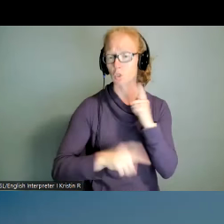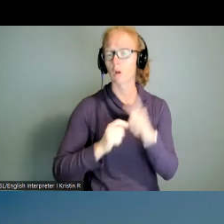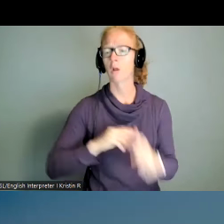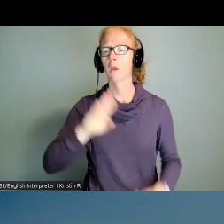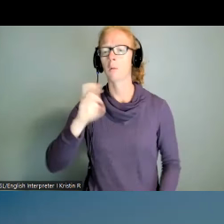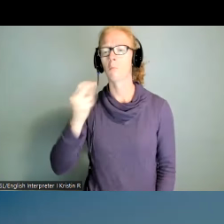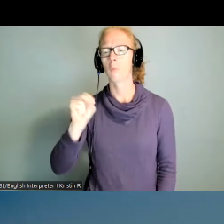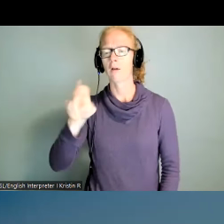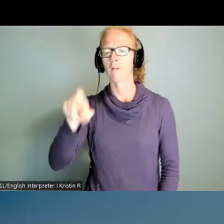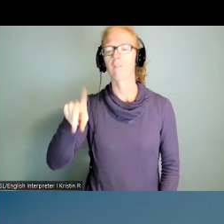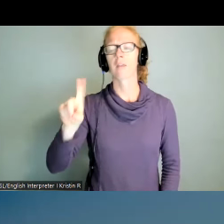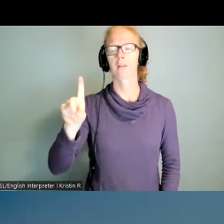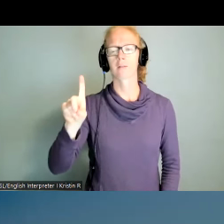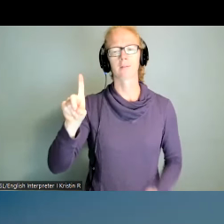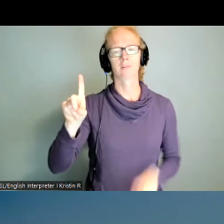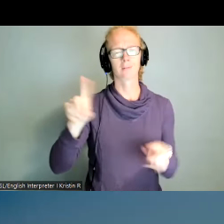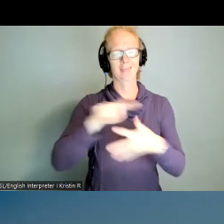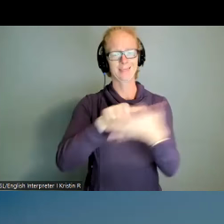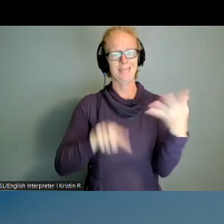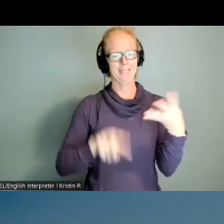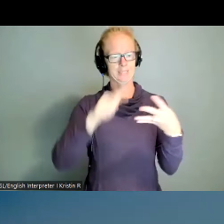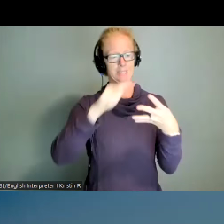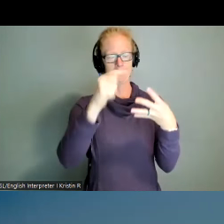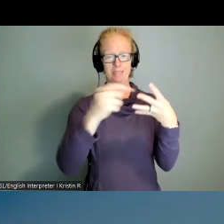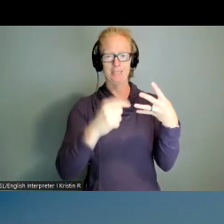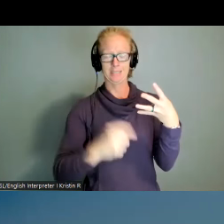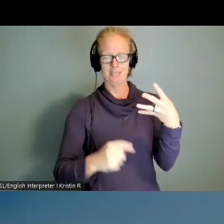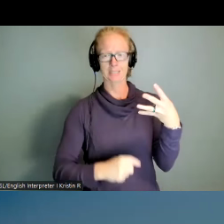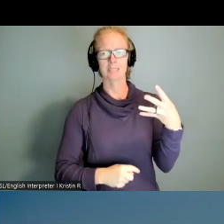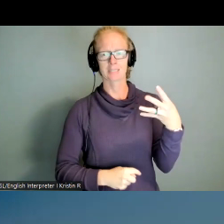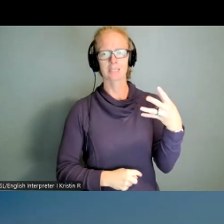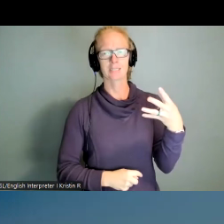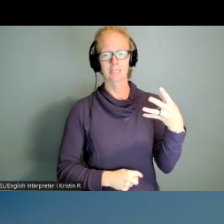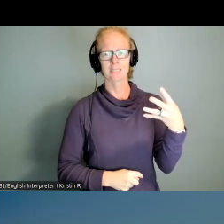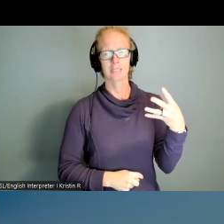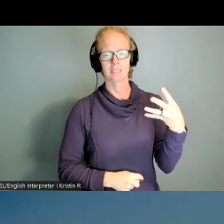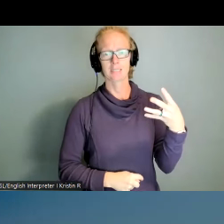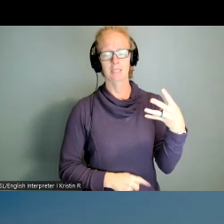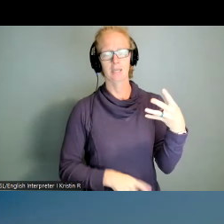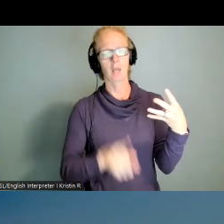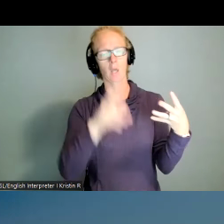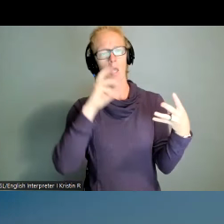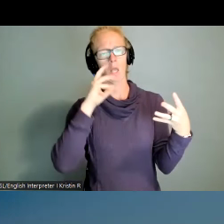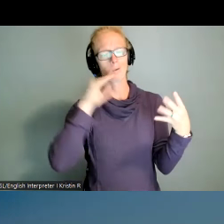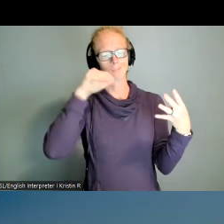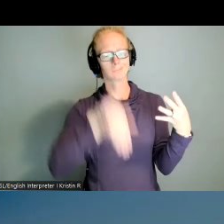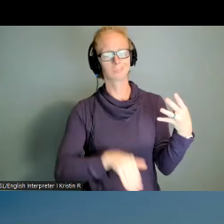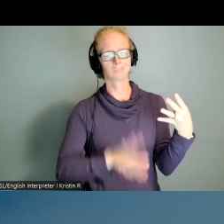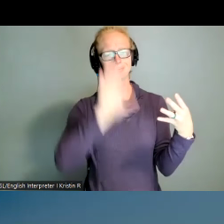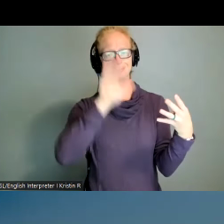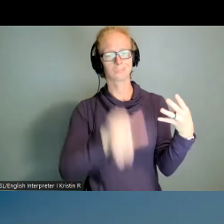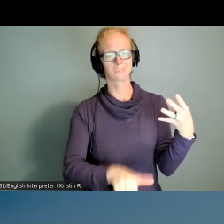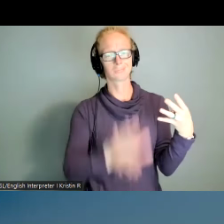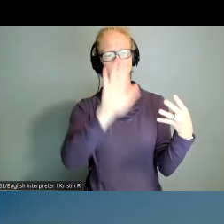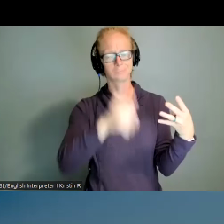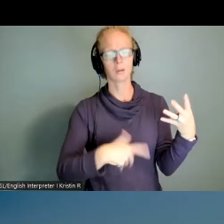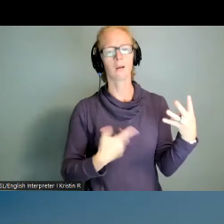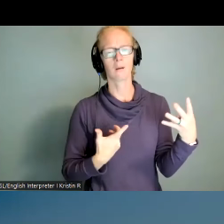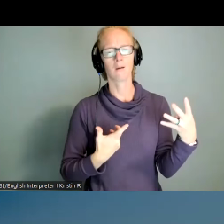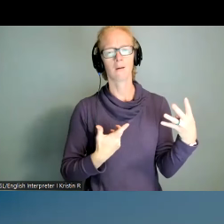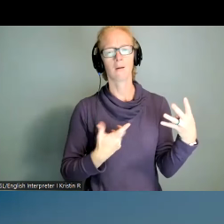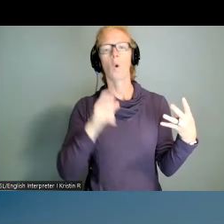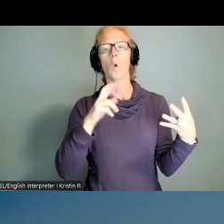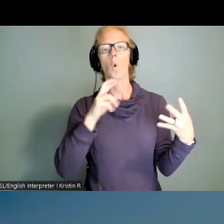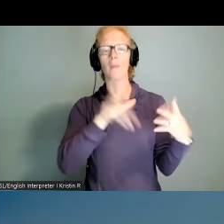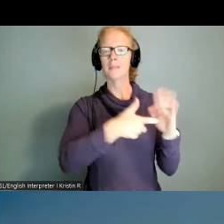residential, as each of these typologies is or will be experiencing market shifts and changes in demand of their